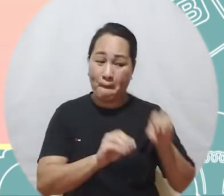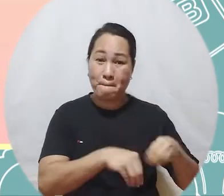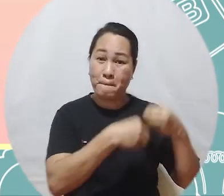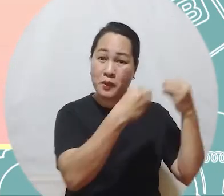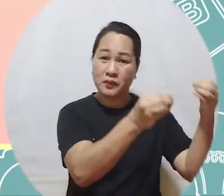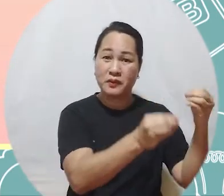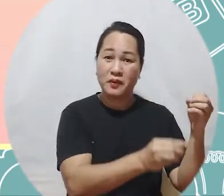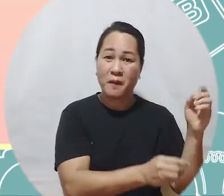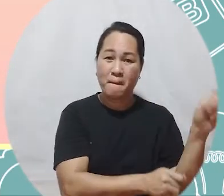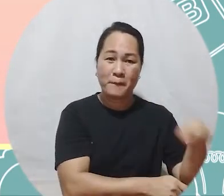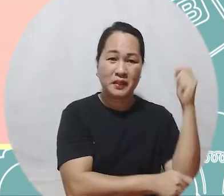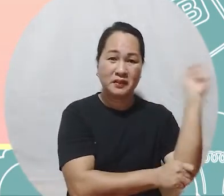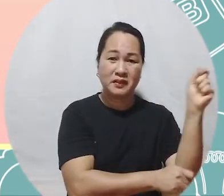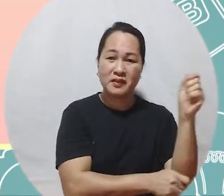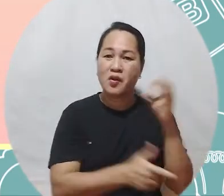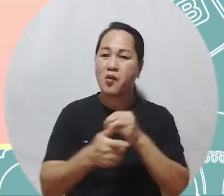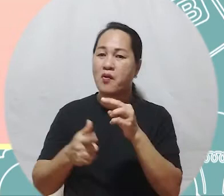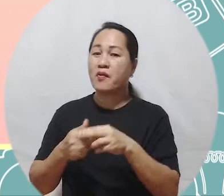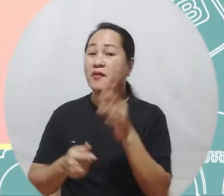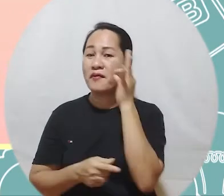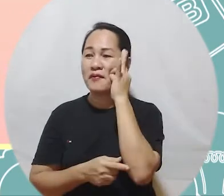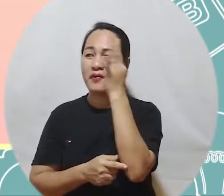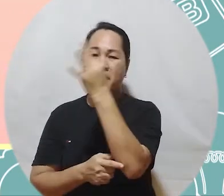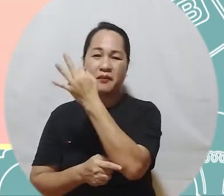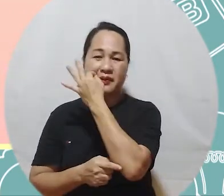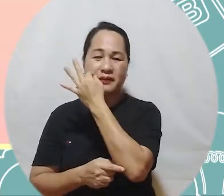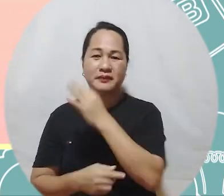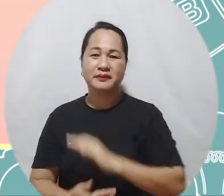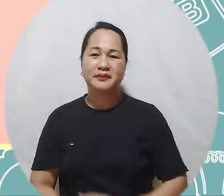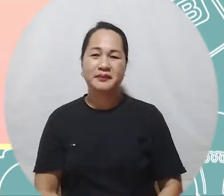Should we put a magic wand or a flower?